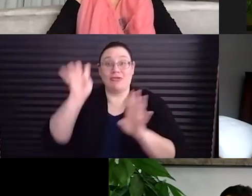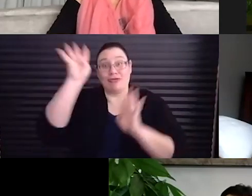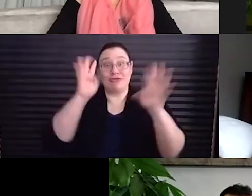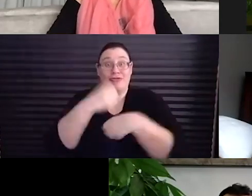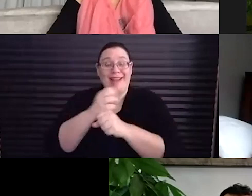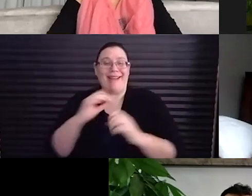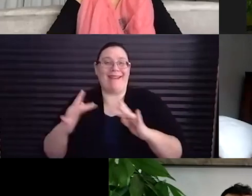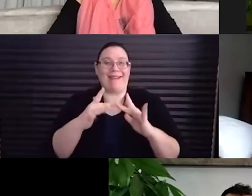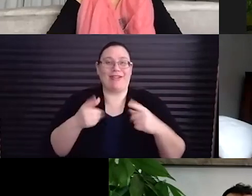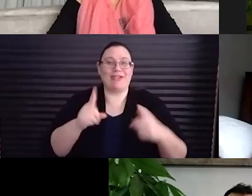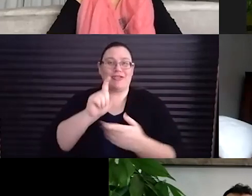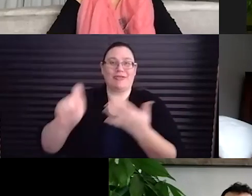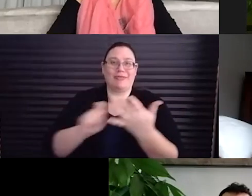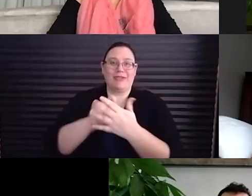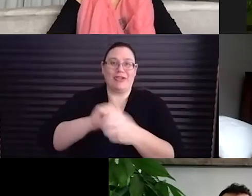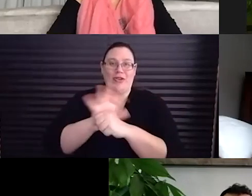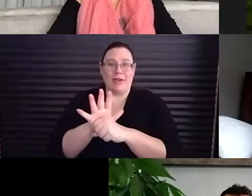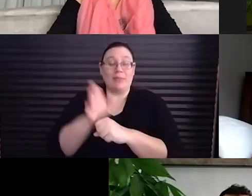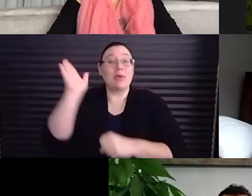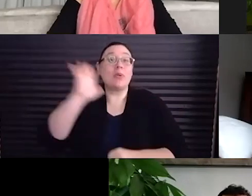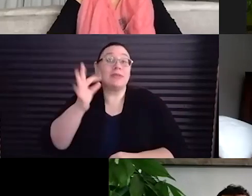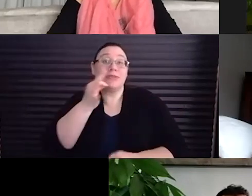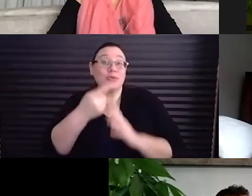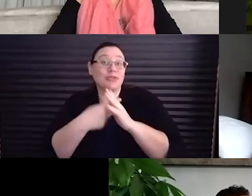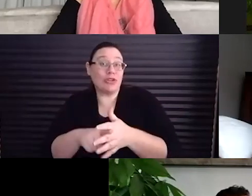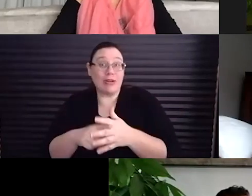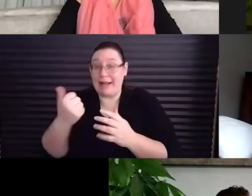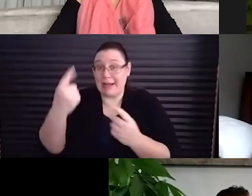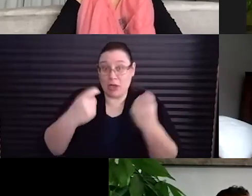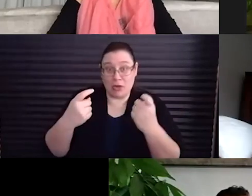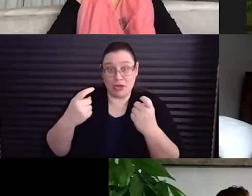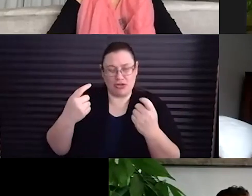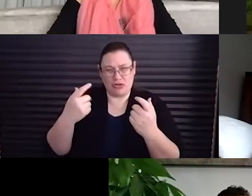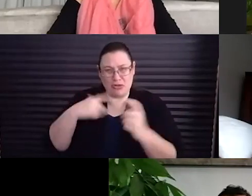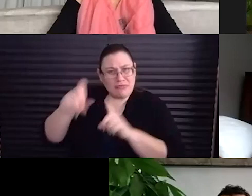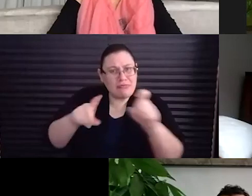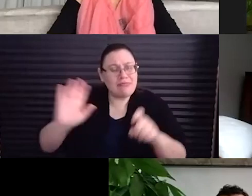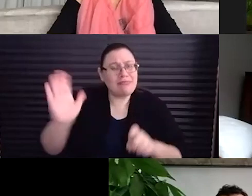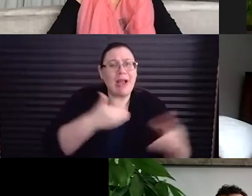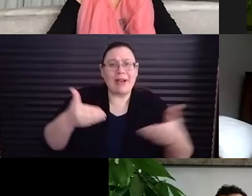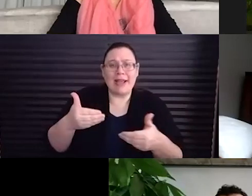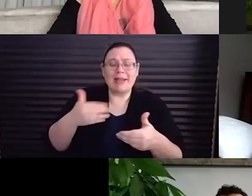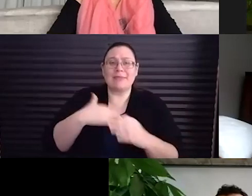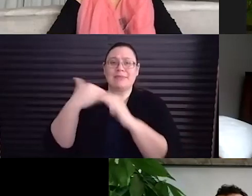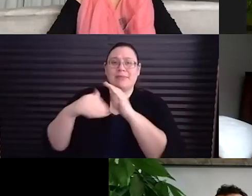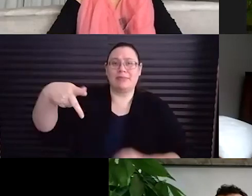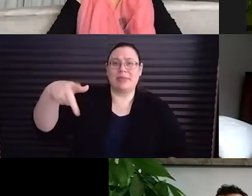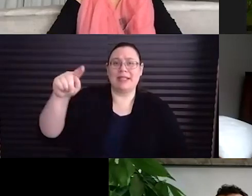The presentation will begin momentarily. If you have questions that you would like to direct to today's guest, please email